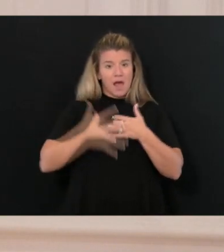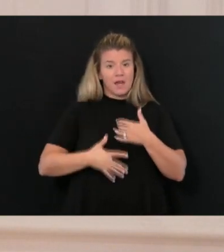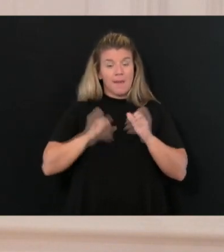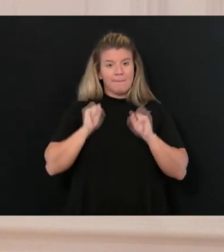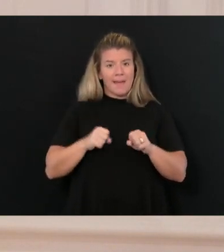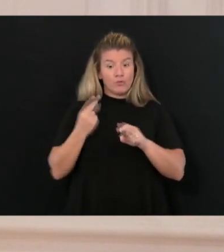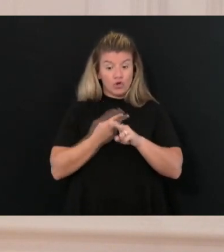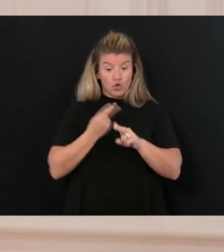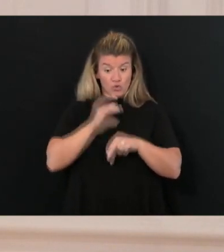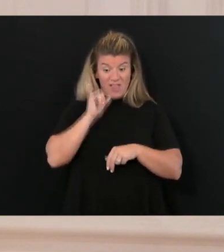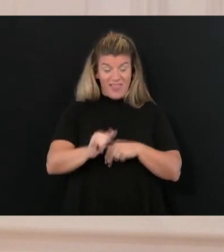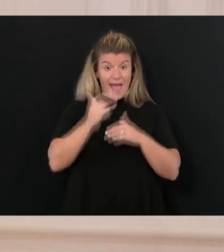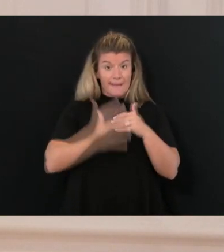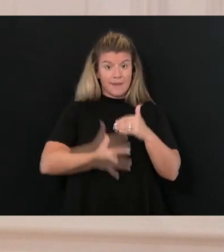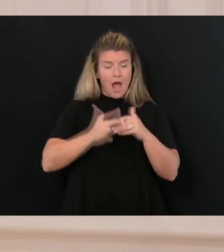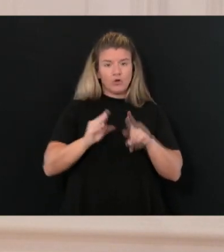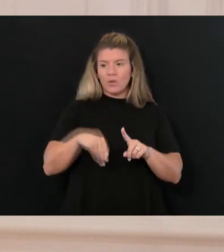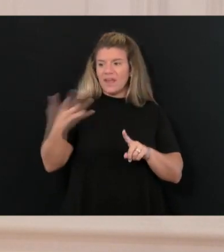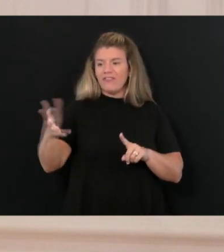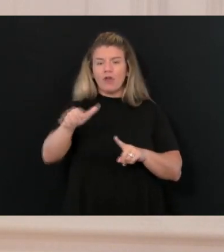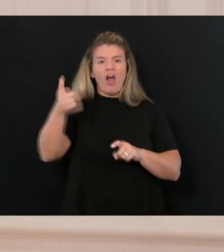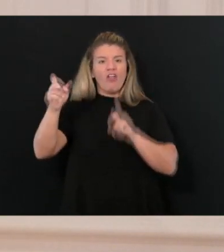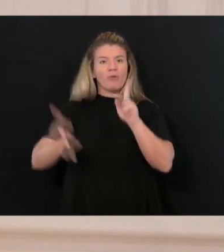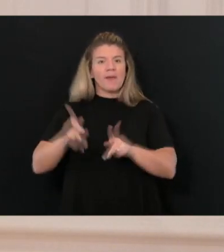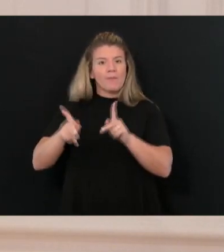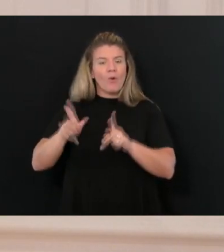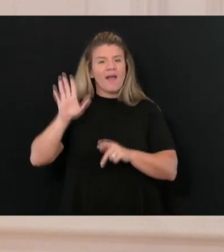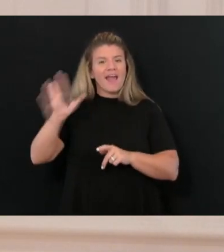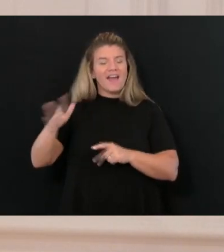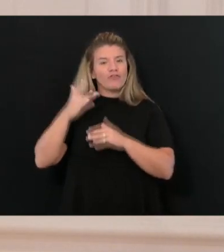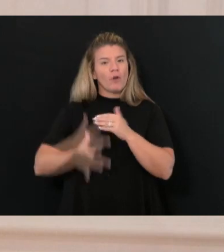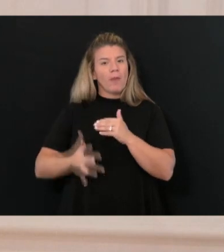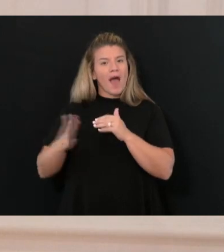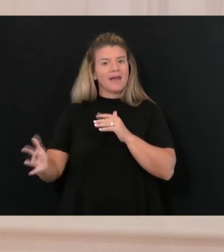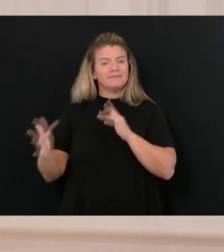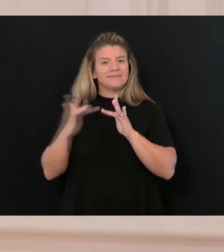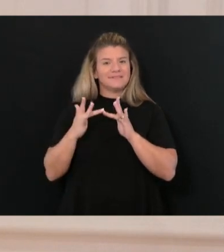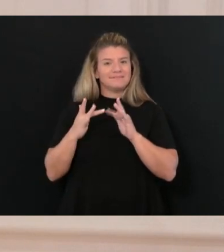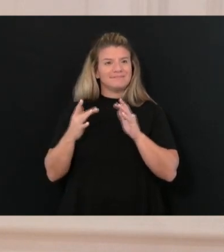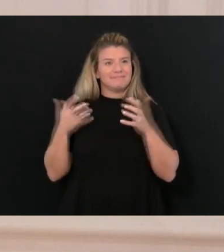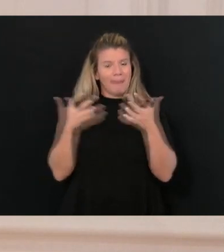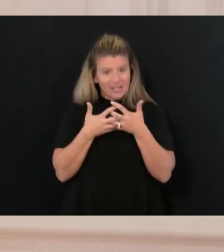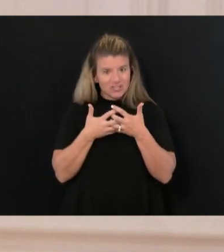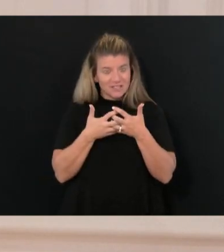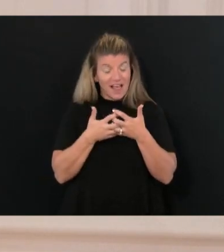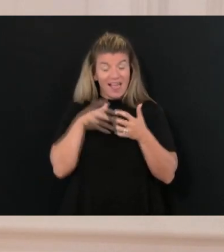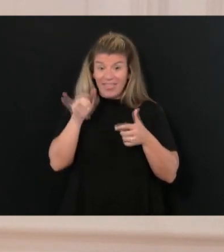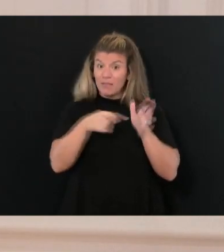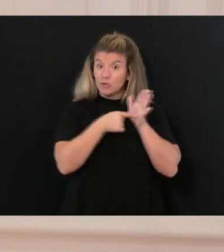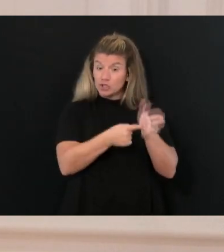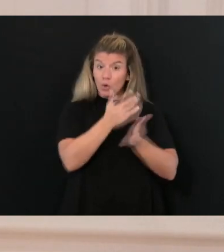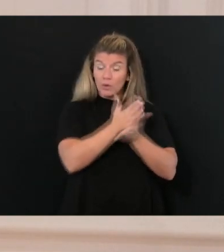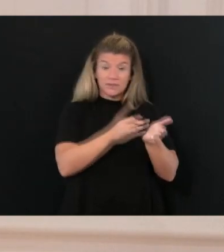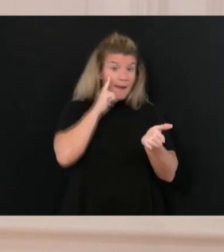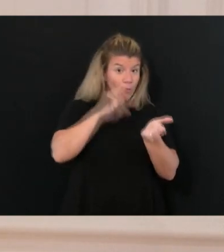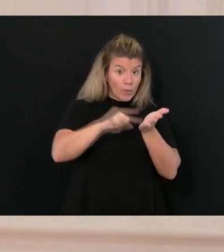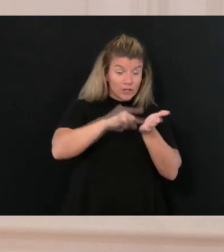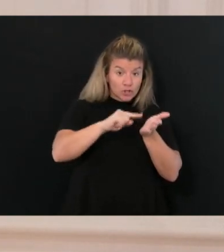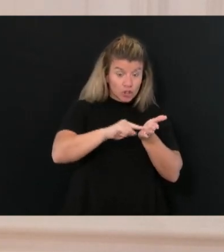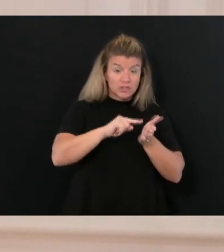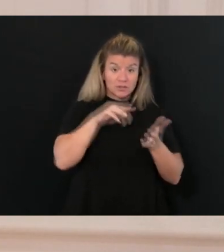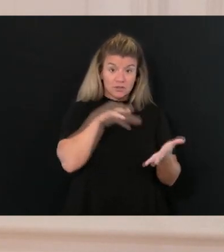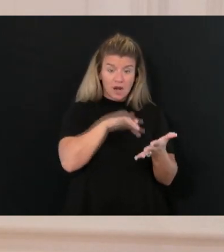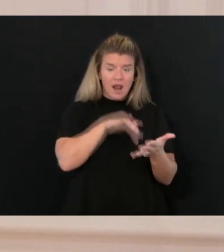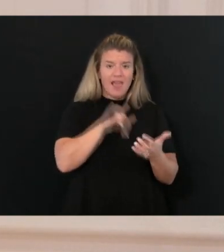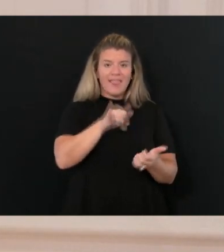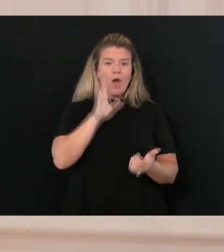other people where the blood types match. It's been shown in research studies that reduces the severity